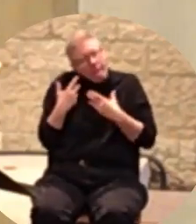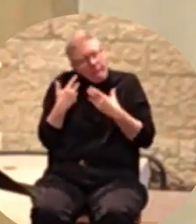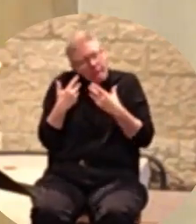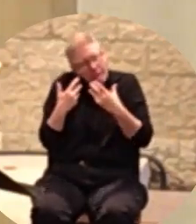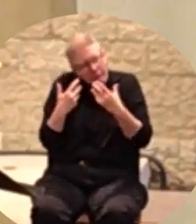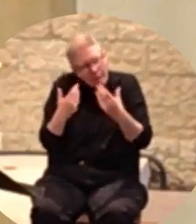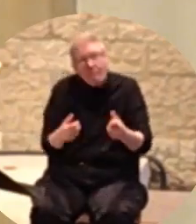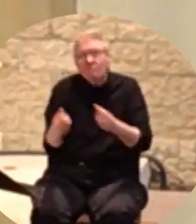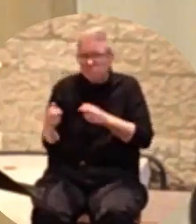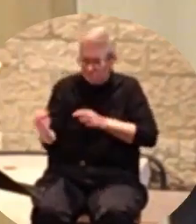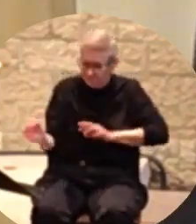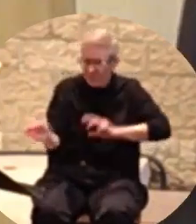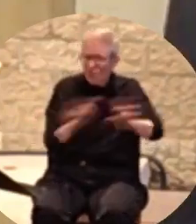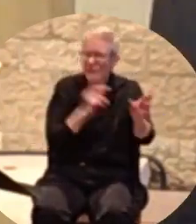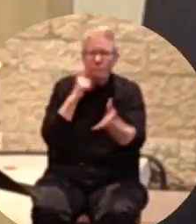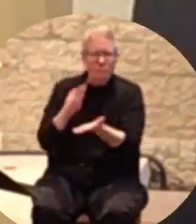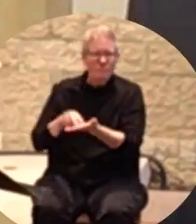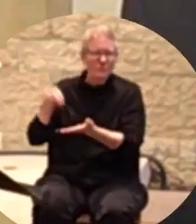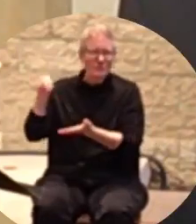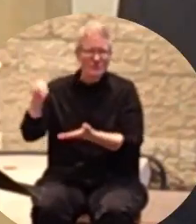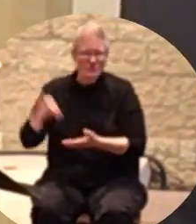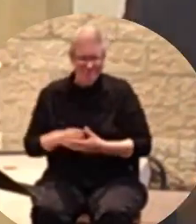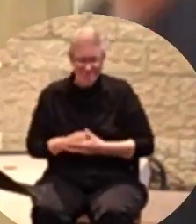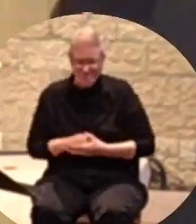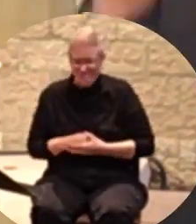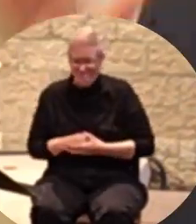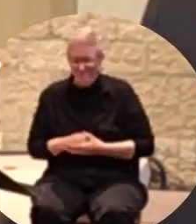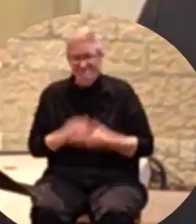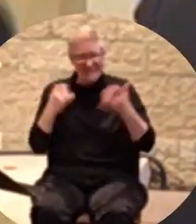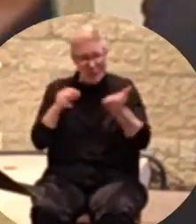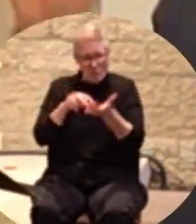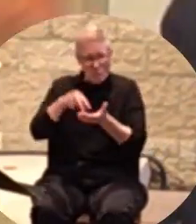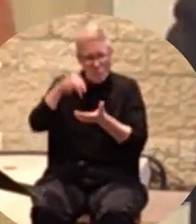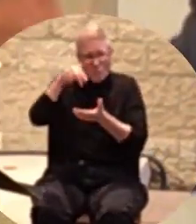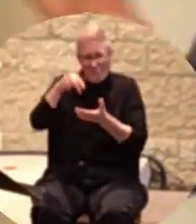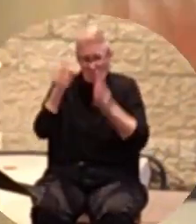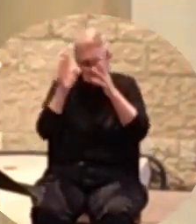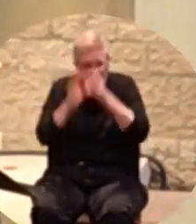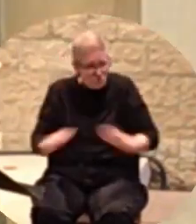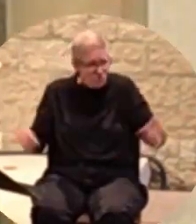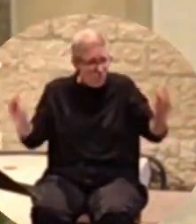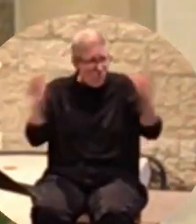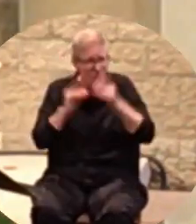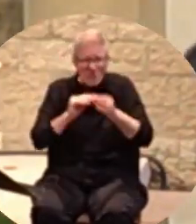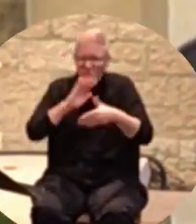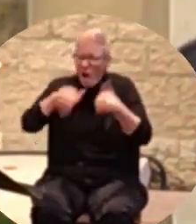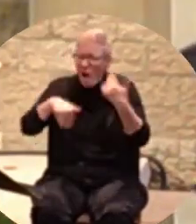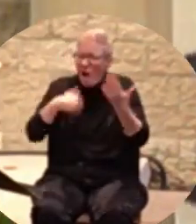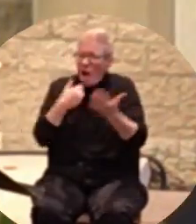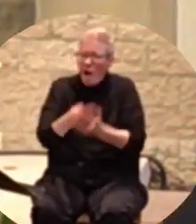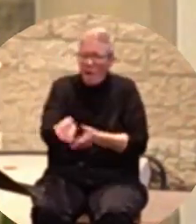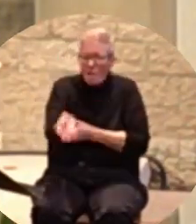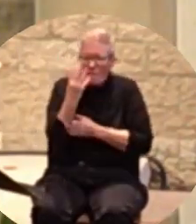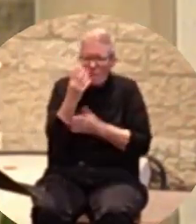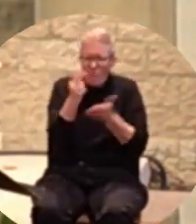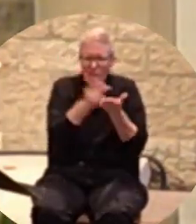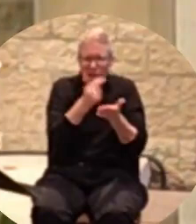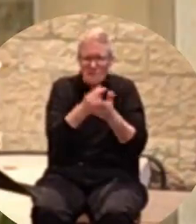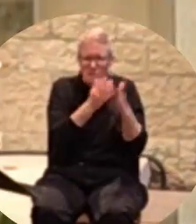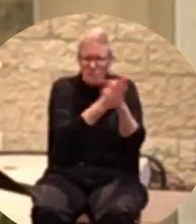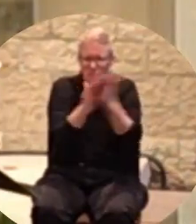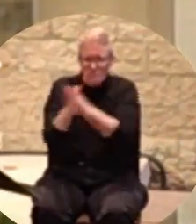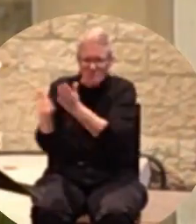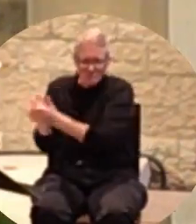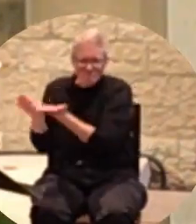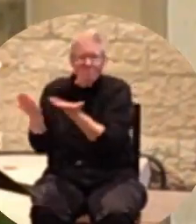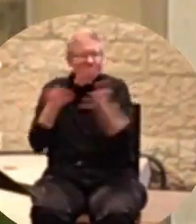course, the resurrection story, it is told in all four Gospels. And as we've been looking